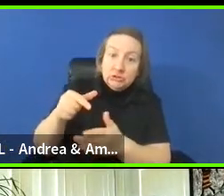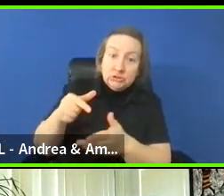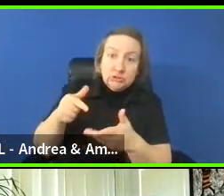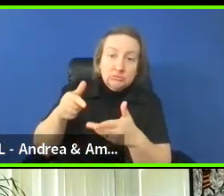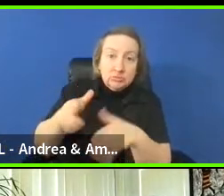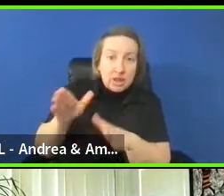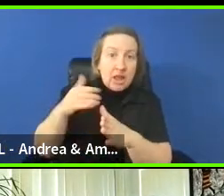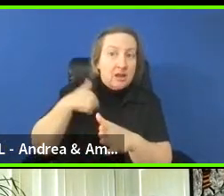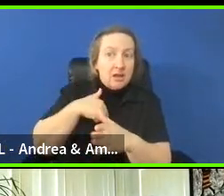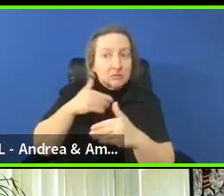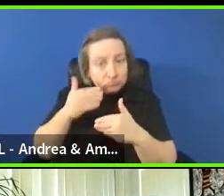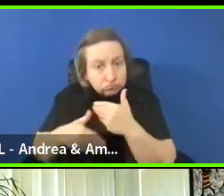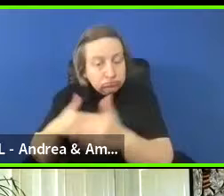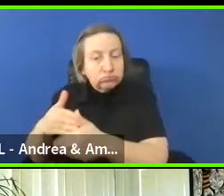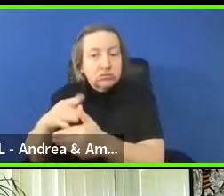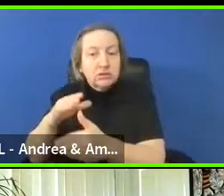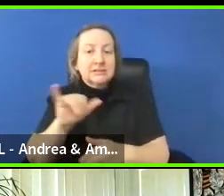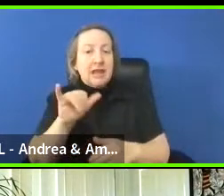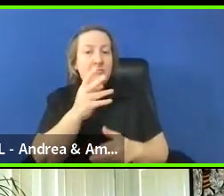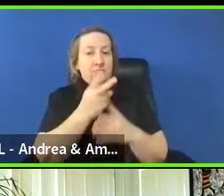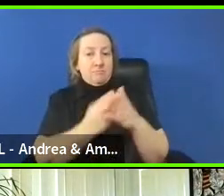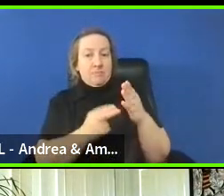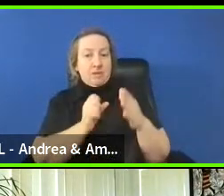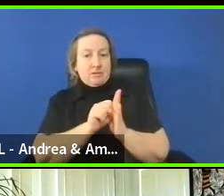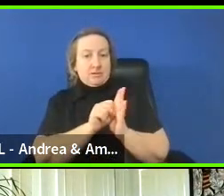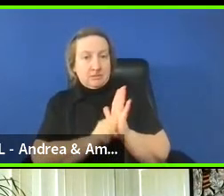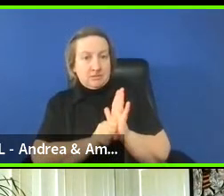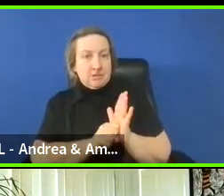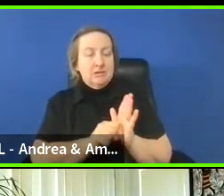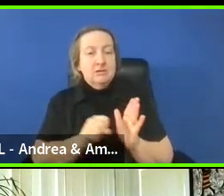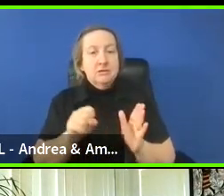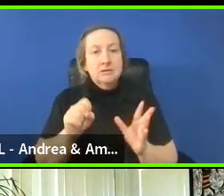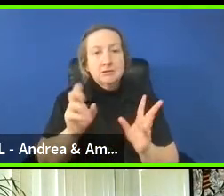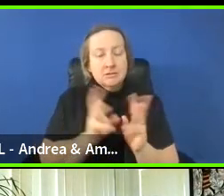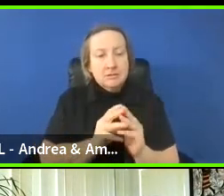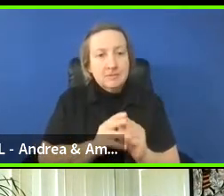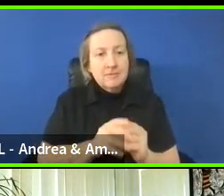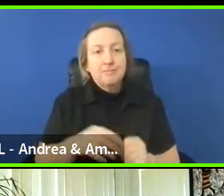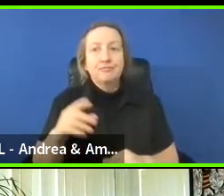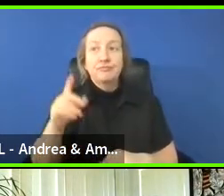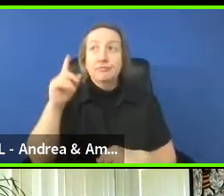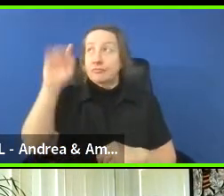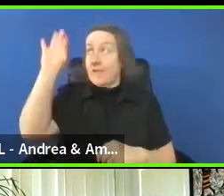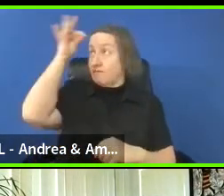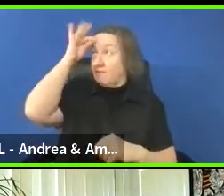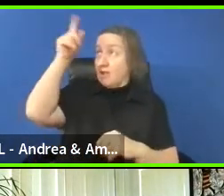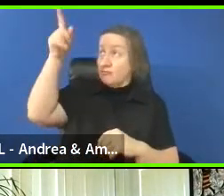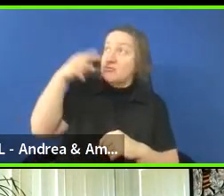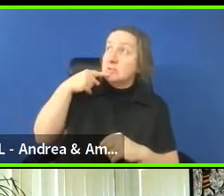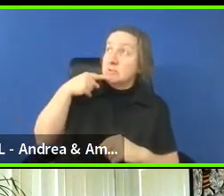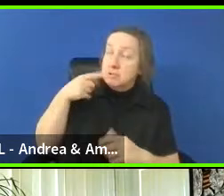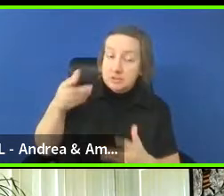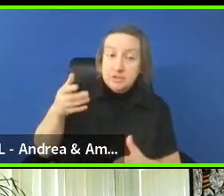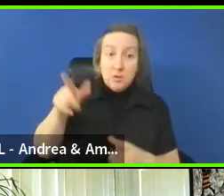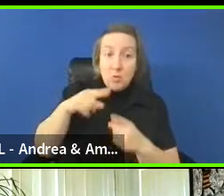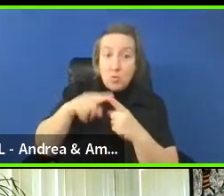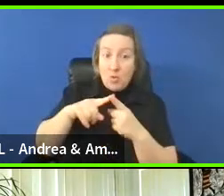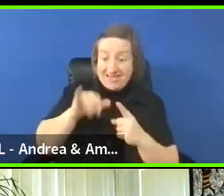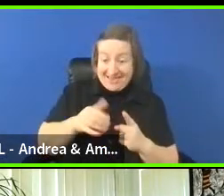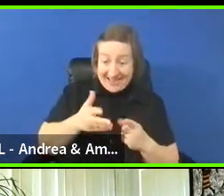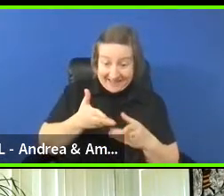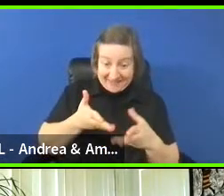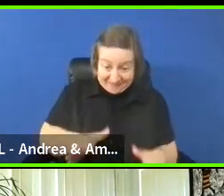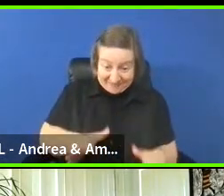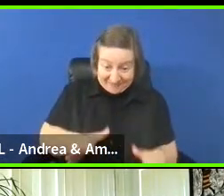bi-state. So, but we heard from our federal partners that once we do have that step